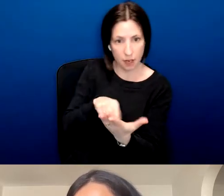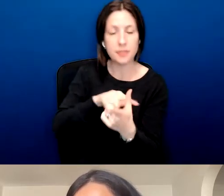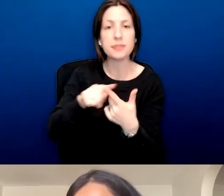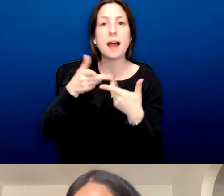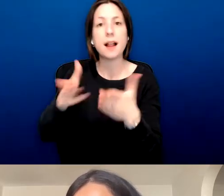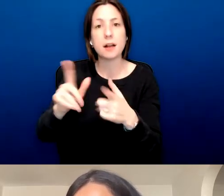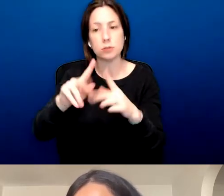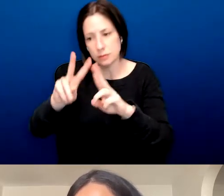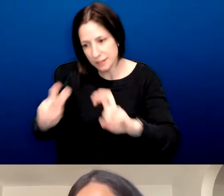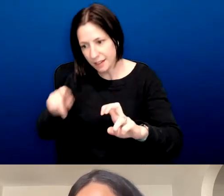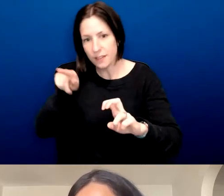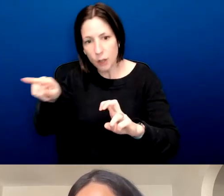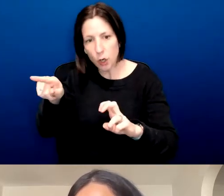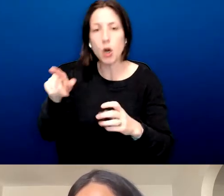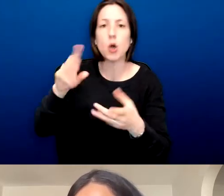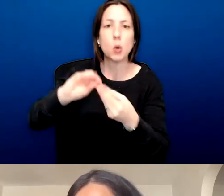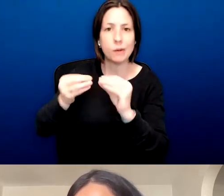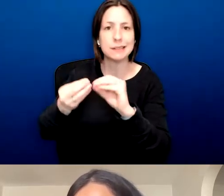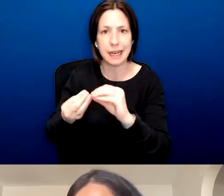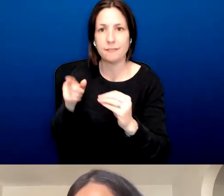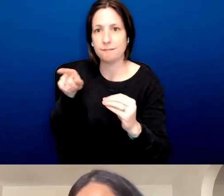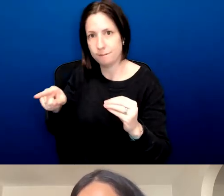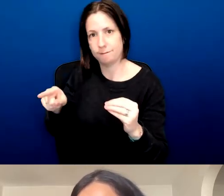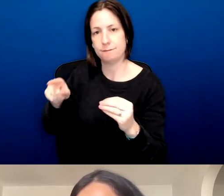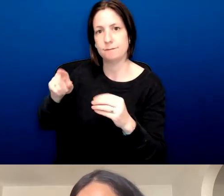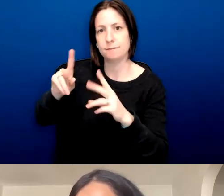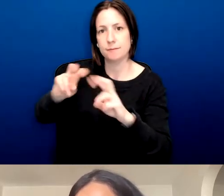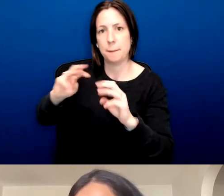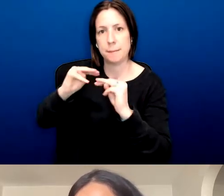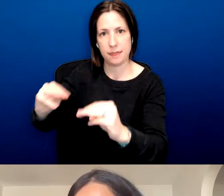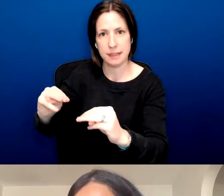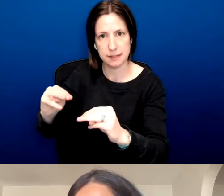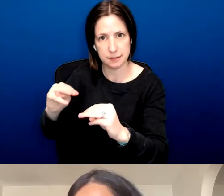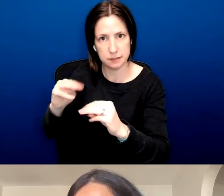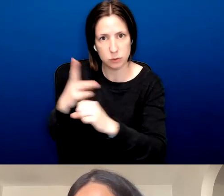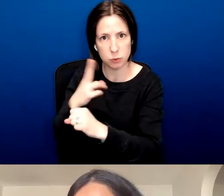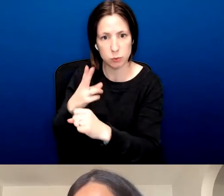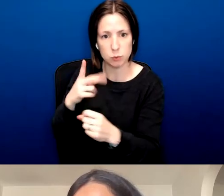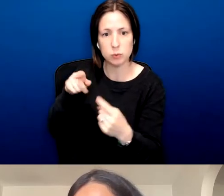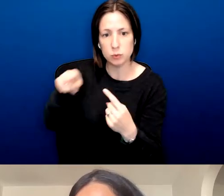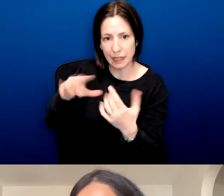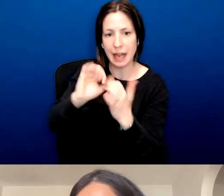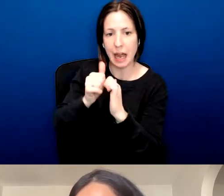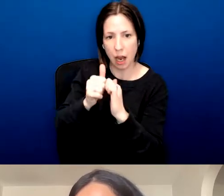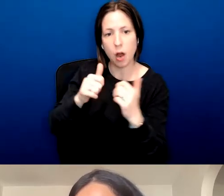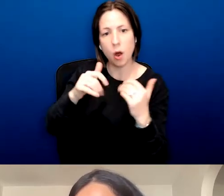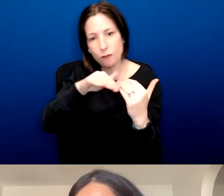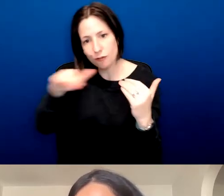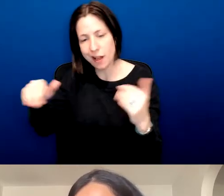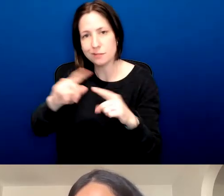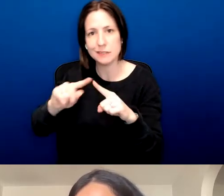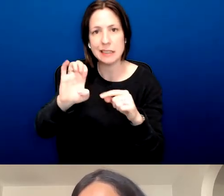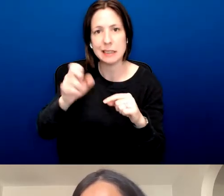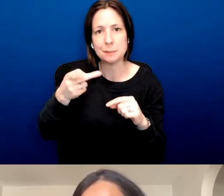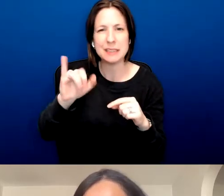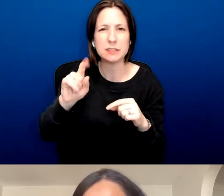the quantitative methods used to flatten the epistemologies of speaking.